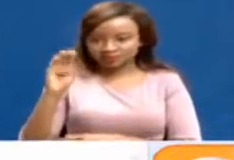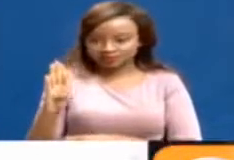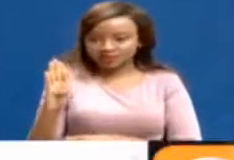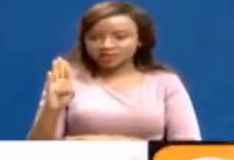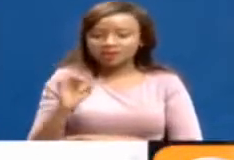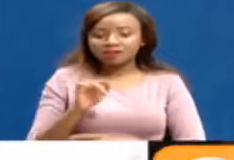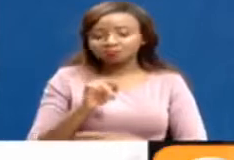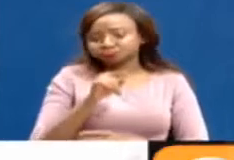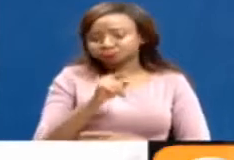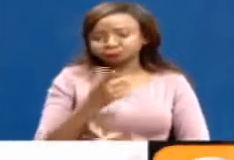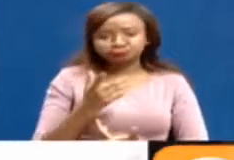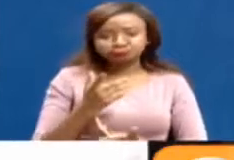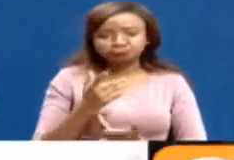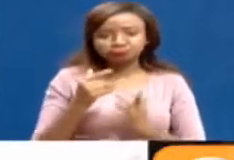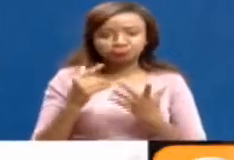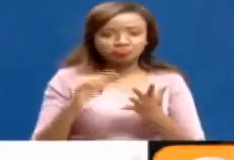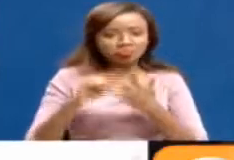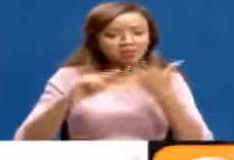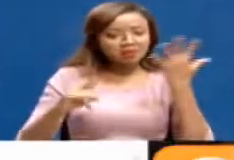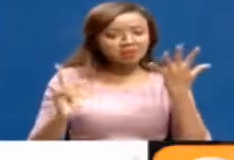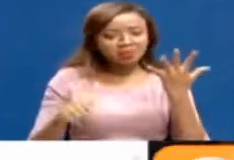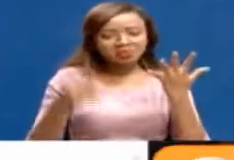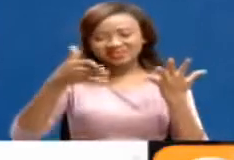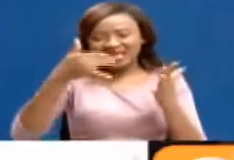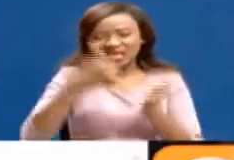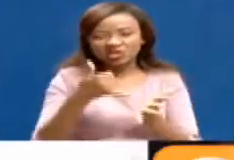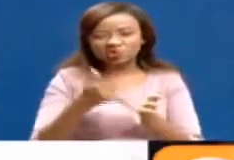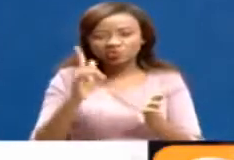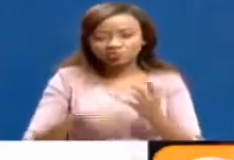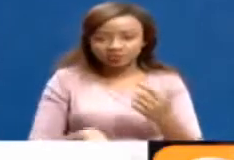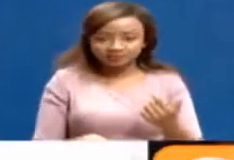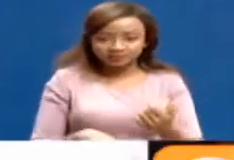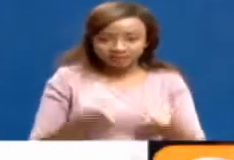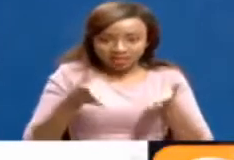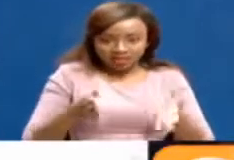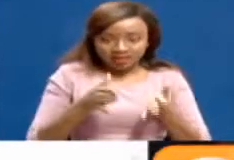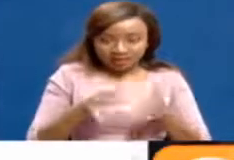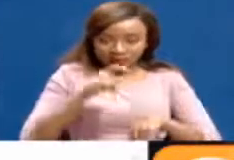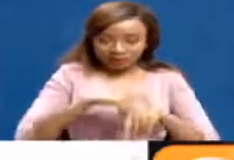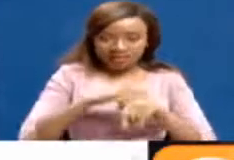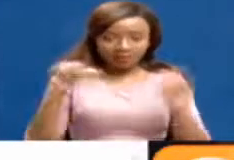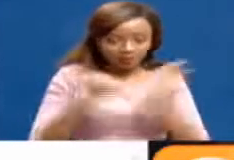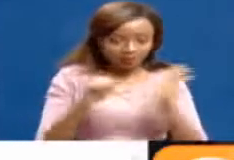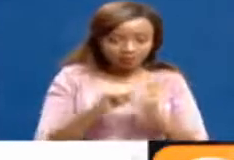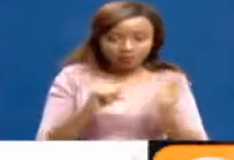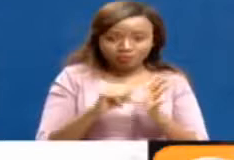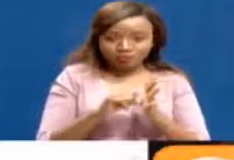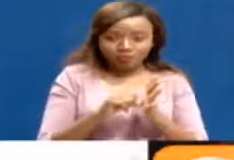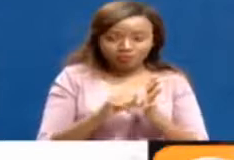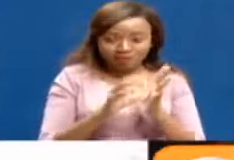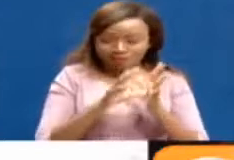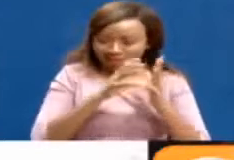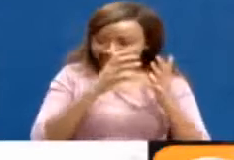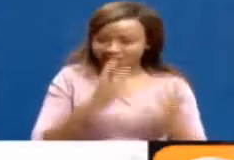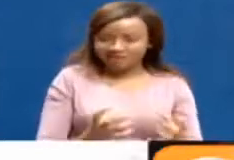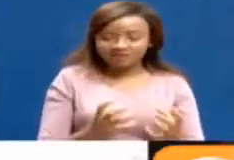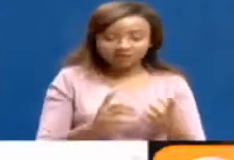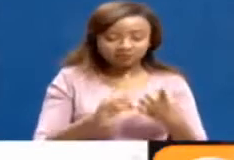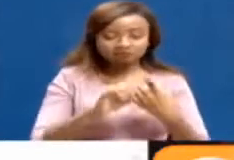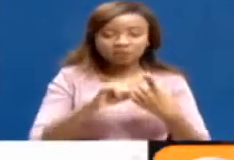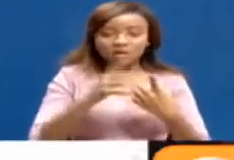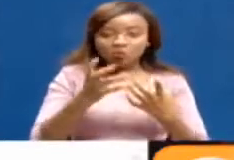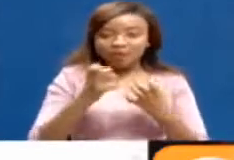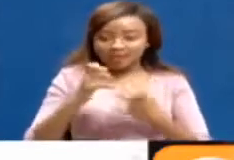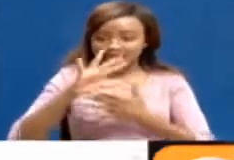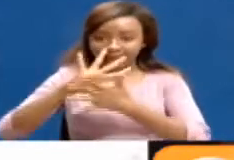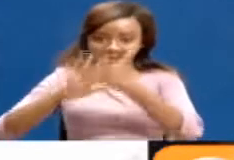Well, Jeff, the highlights are really simple. In this time of a pandemic, there is need for a legal framework on how pandemics are